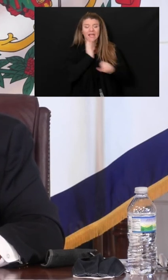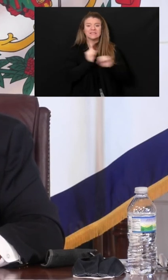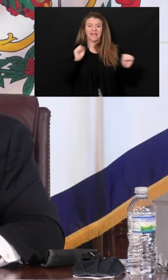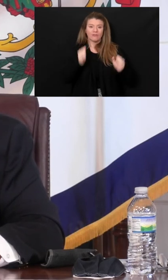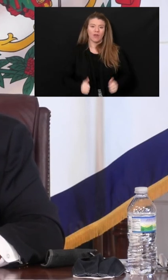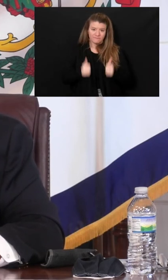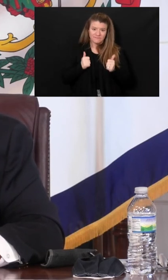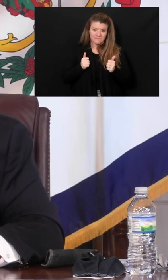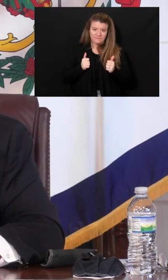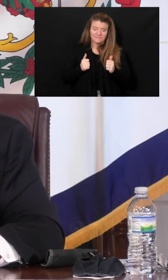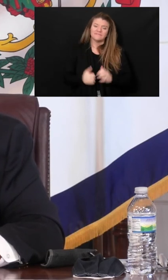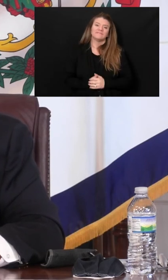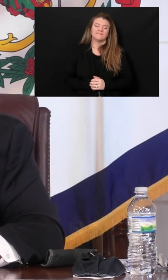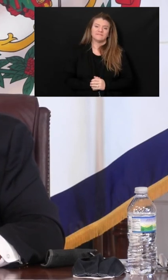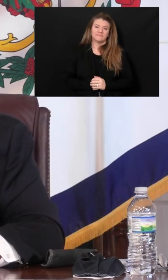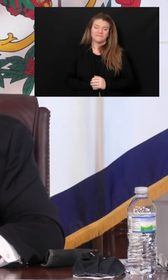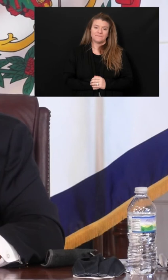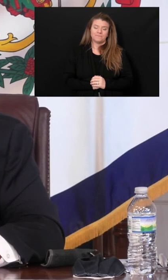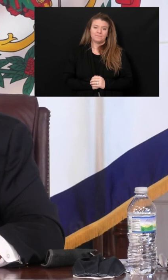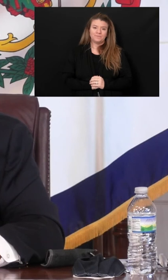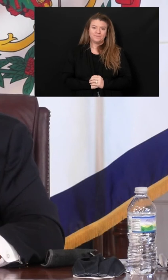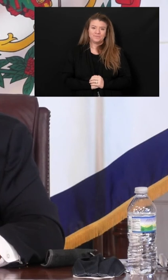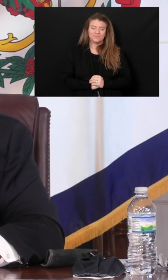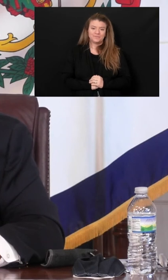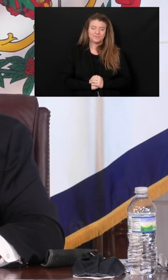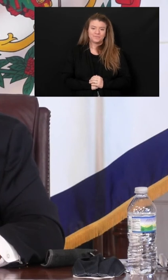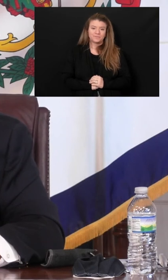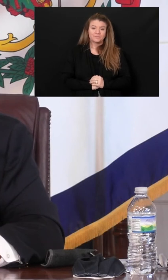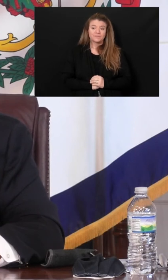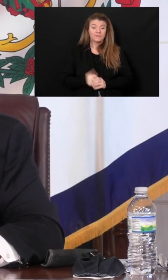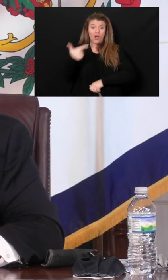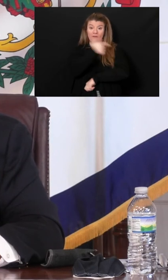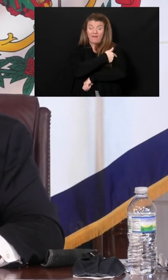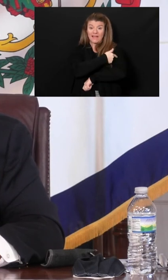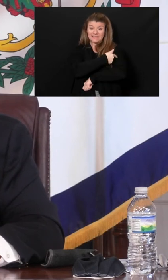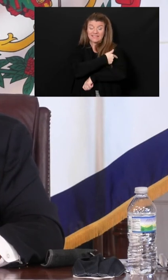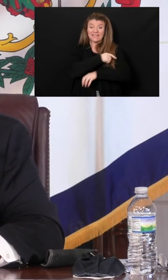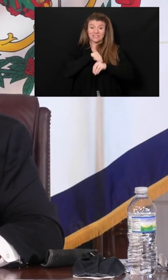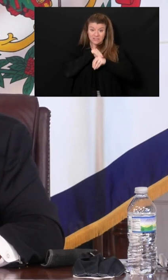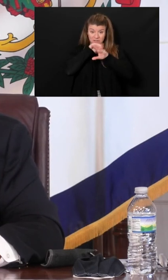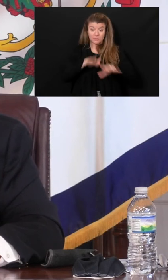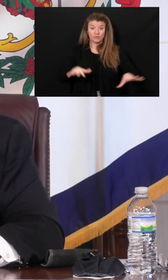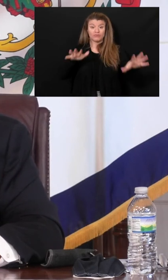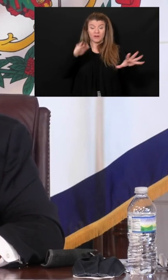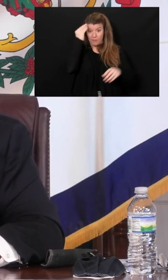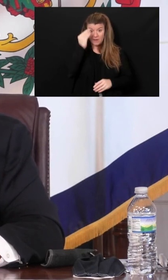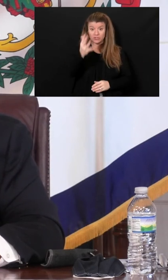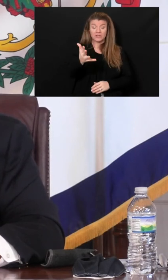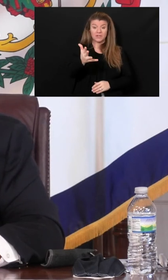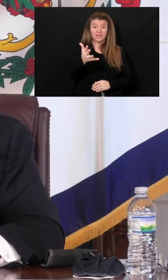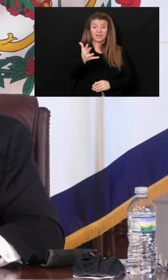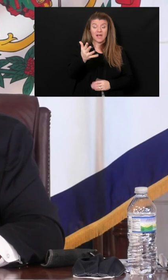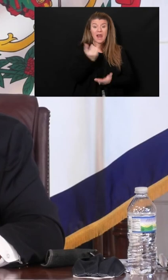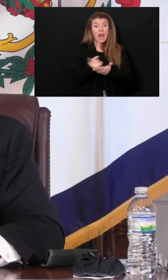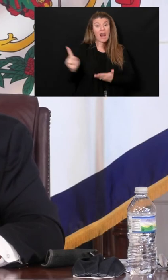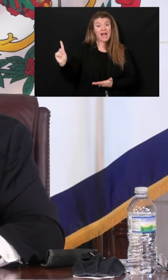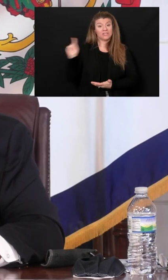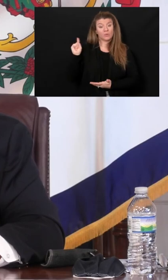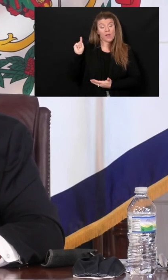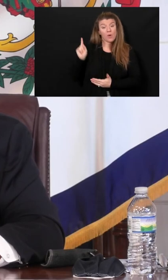life. From the standpoint of our vaccine distribution update, last week we